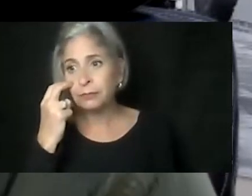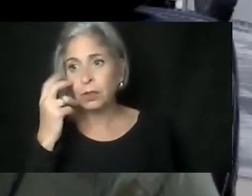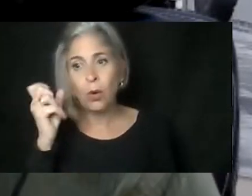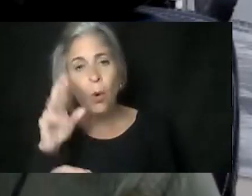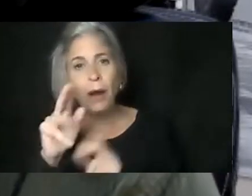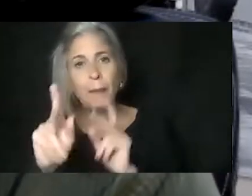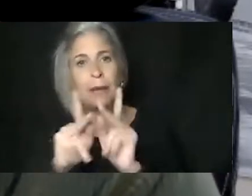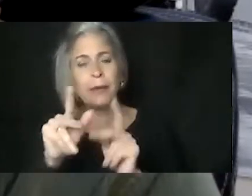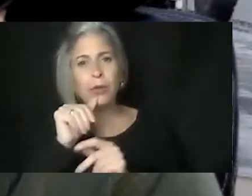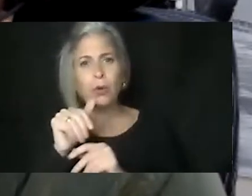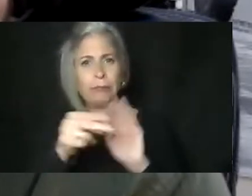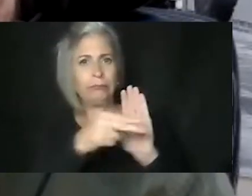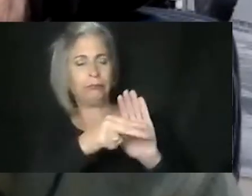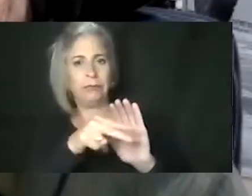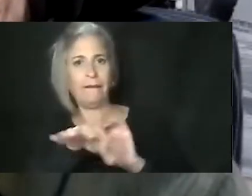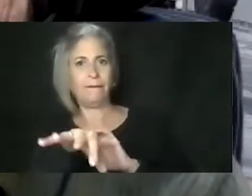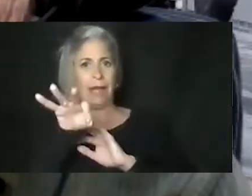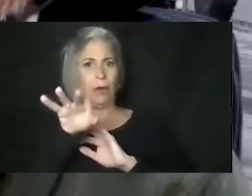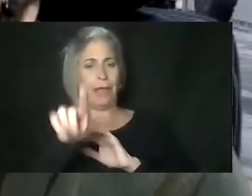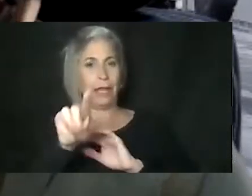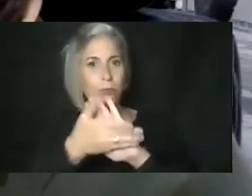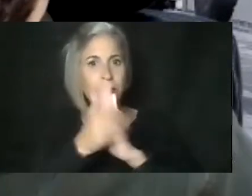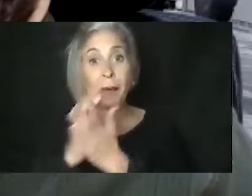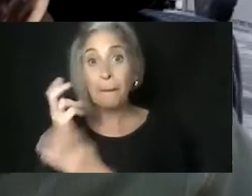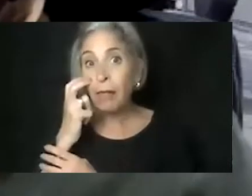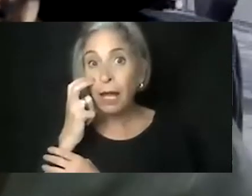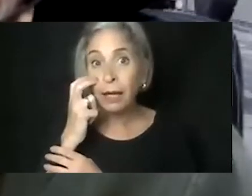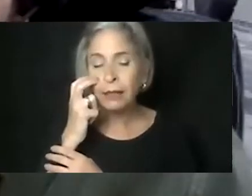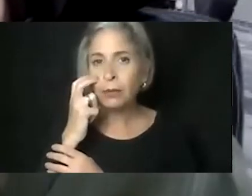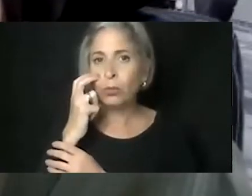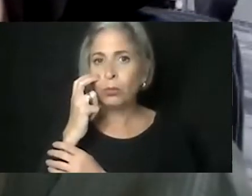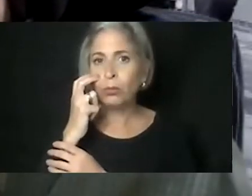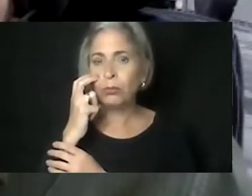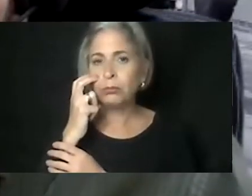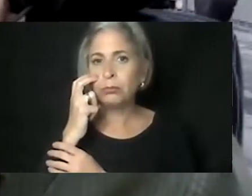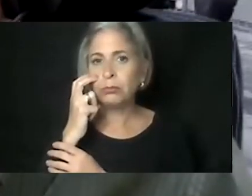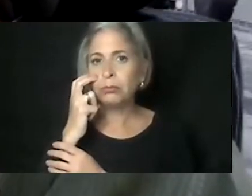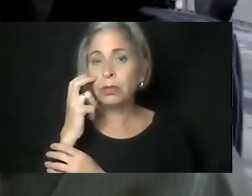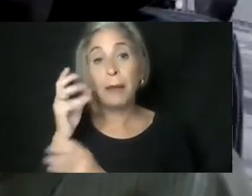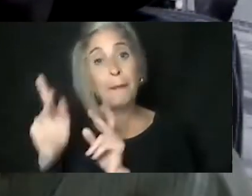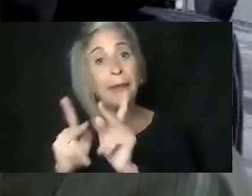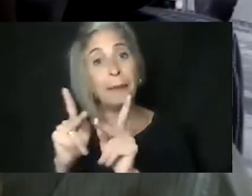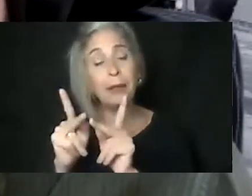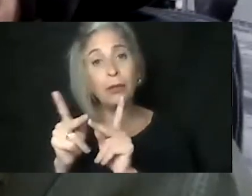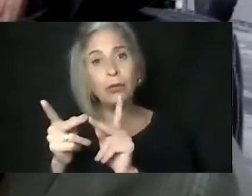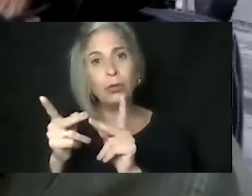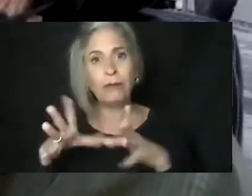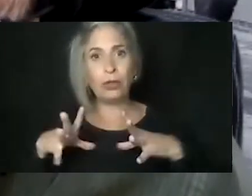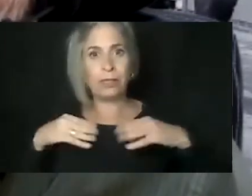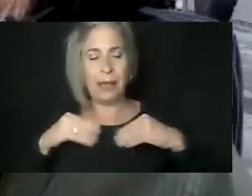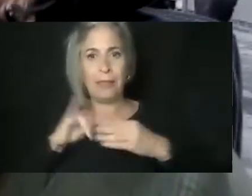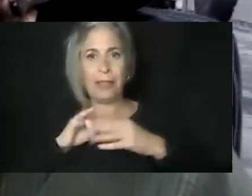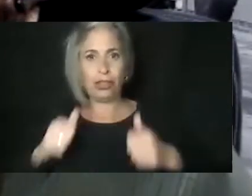or who have a diagnosis of blindness, or who are dealing with that,